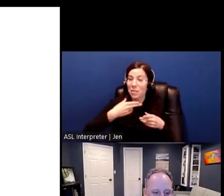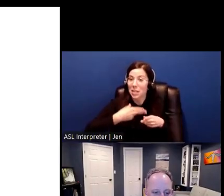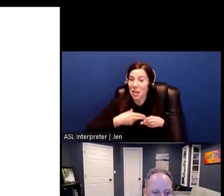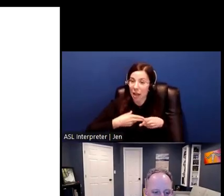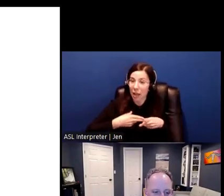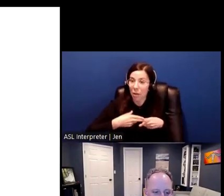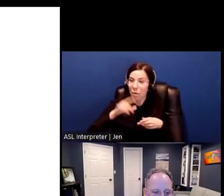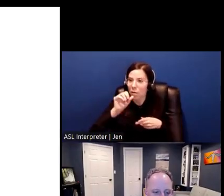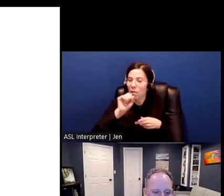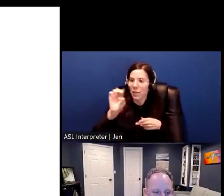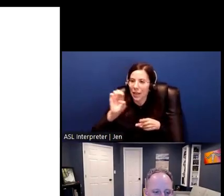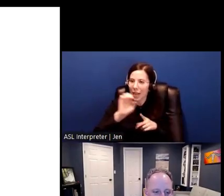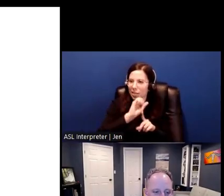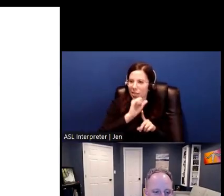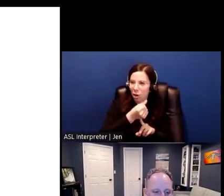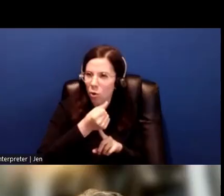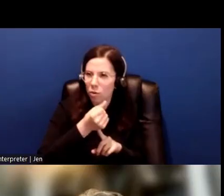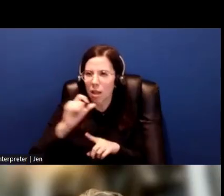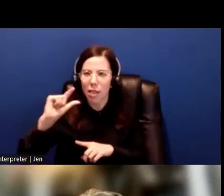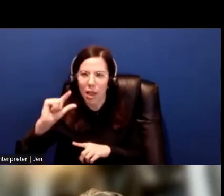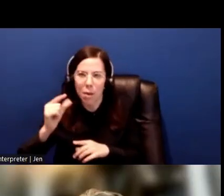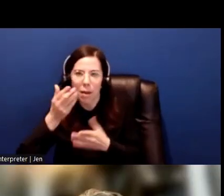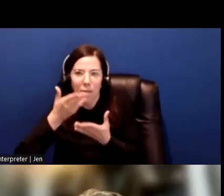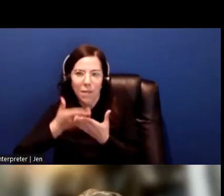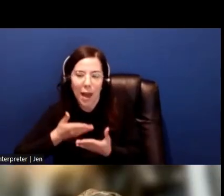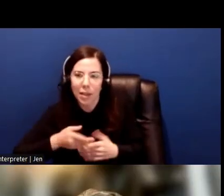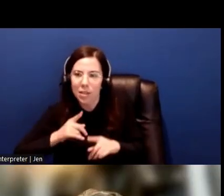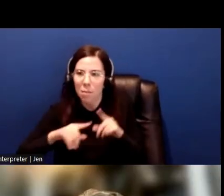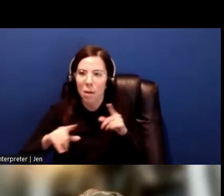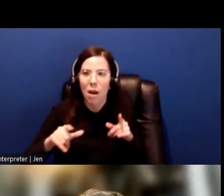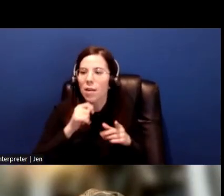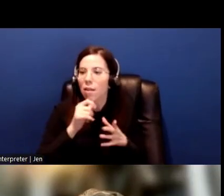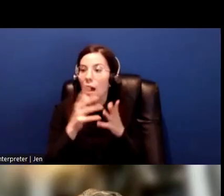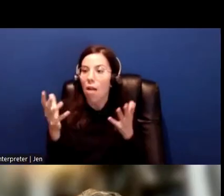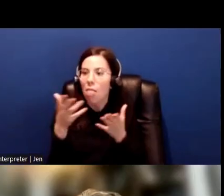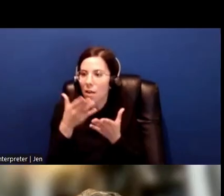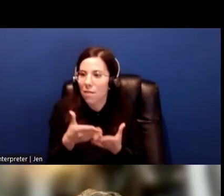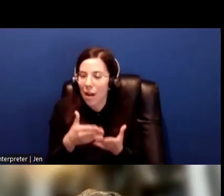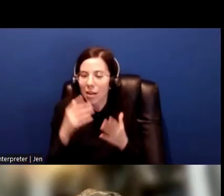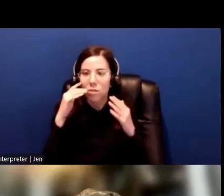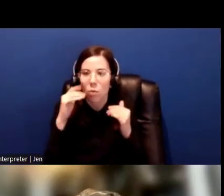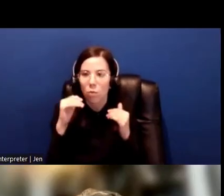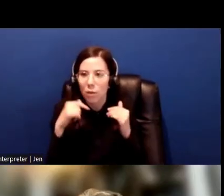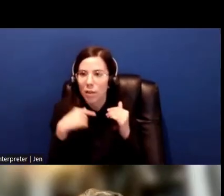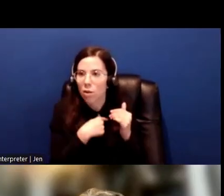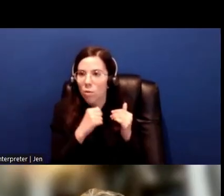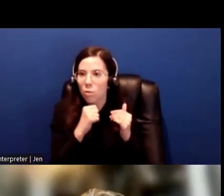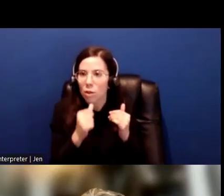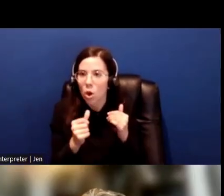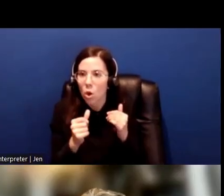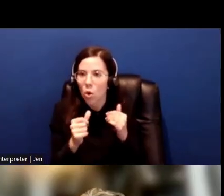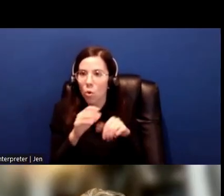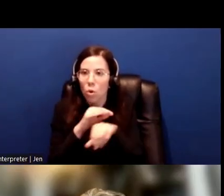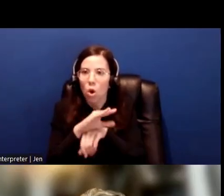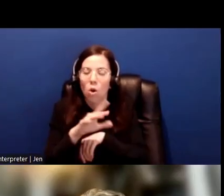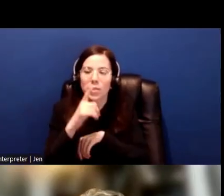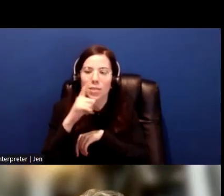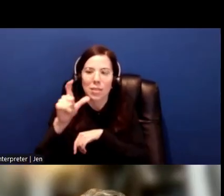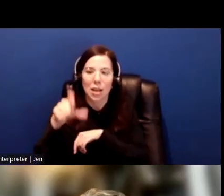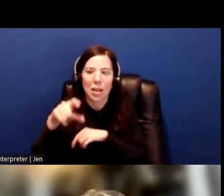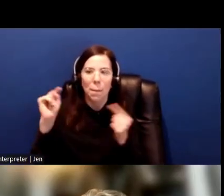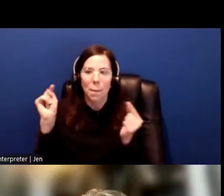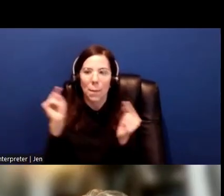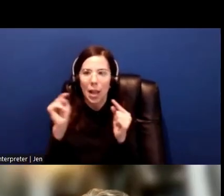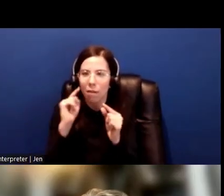case scenario and a little bit of the facts, but still we're not giving you a lot of the facts in the hopes that we don't cause any pain